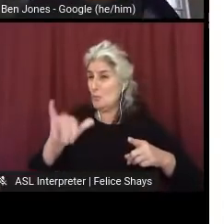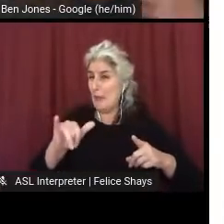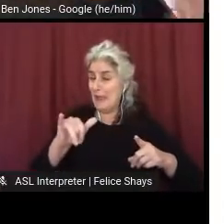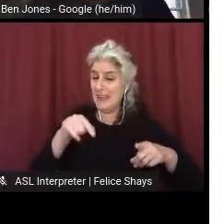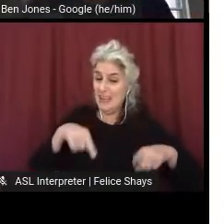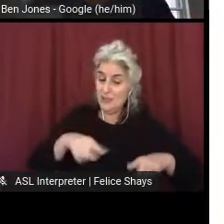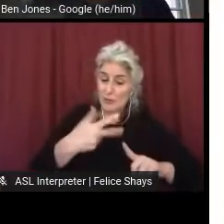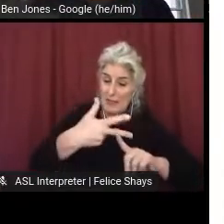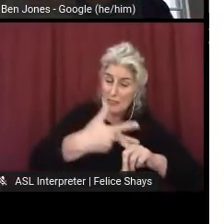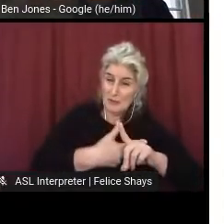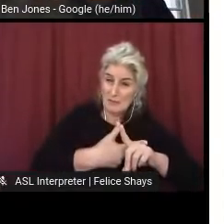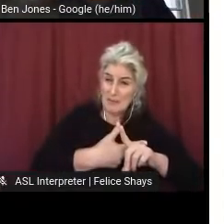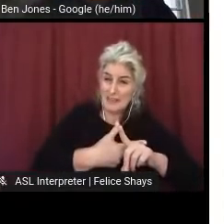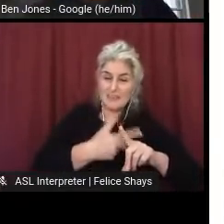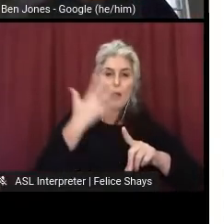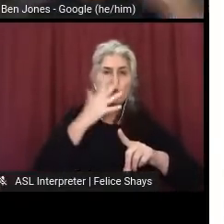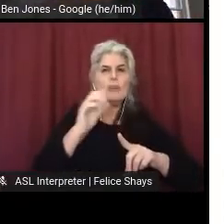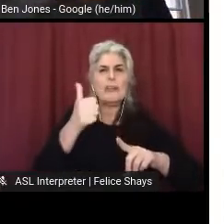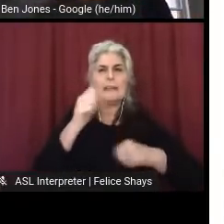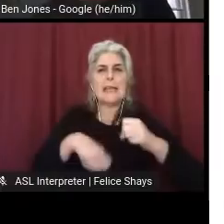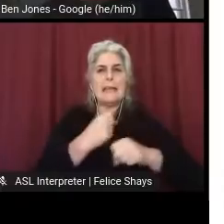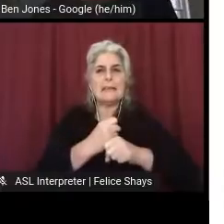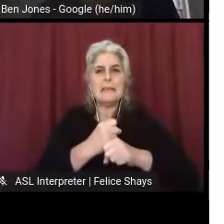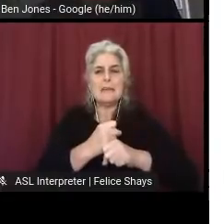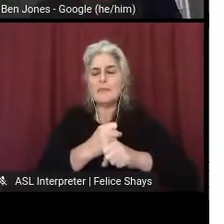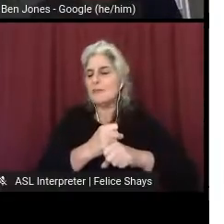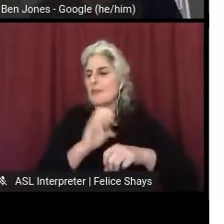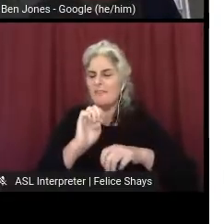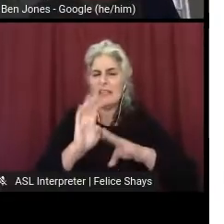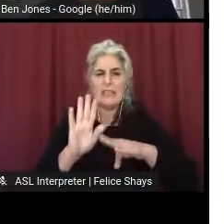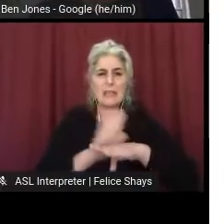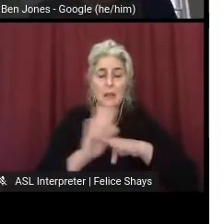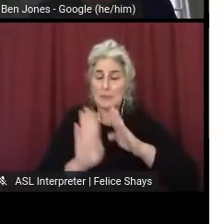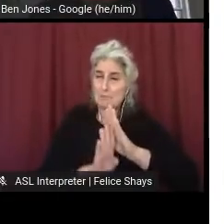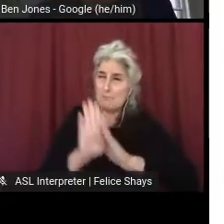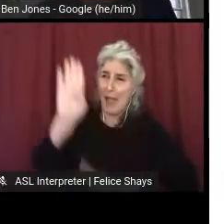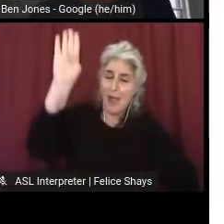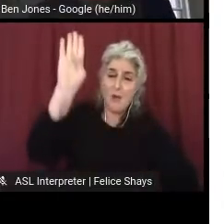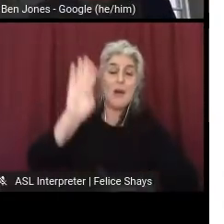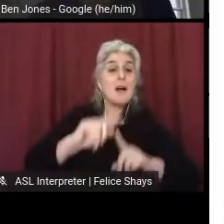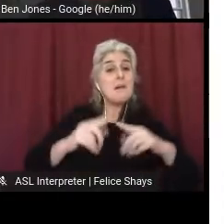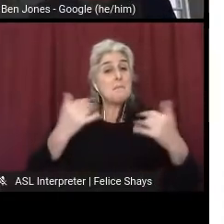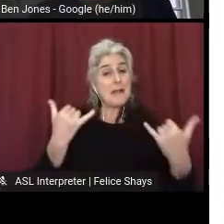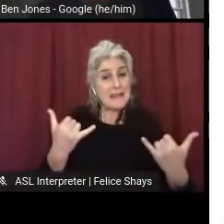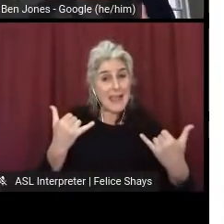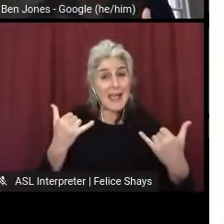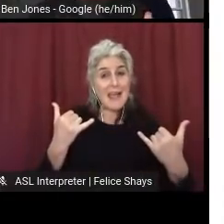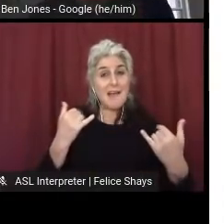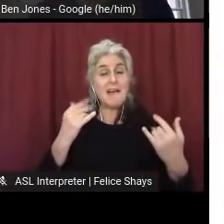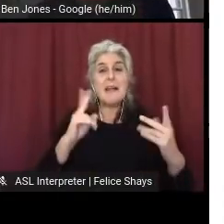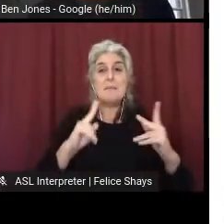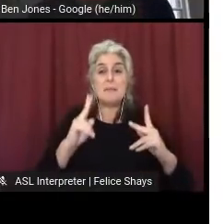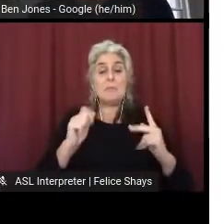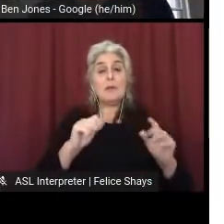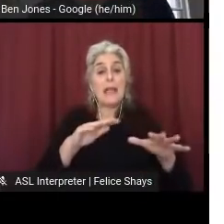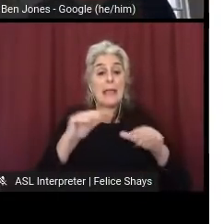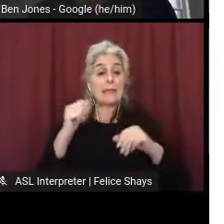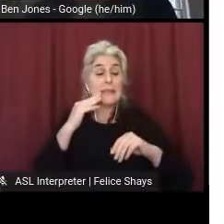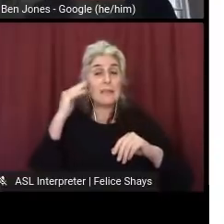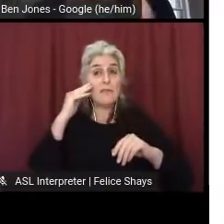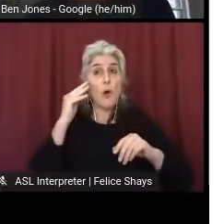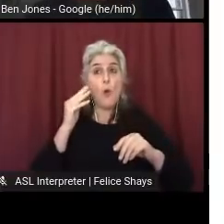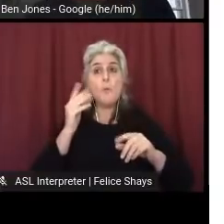this explosion of e-commerce. That e-commerce wave is subsiding now as people have the opportunity to go to stores and feel